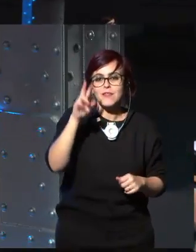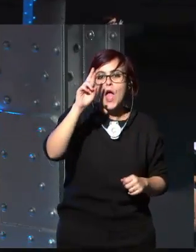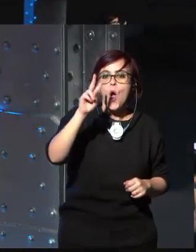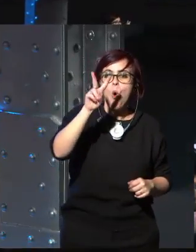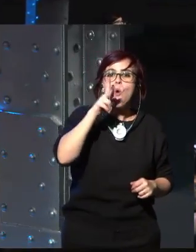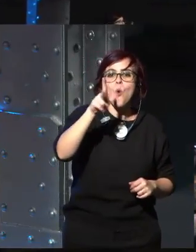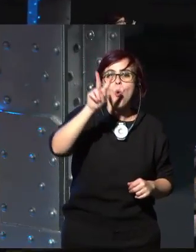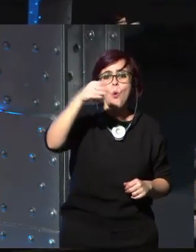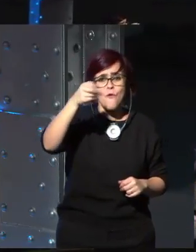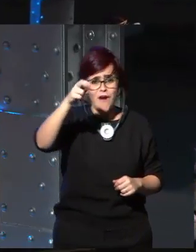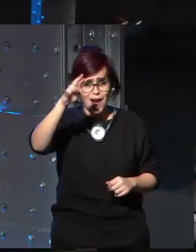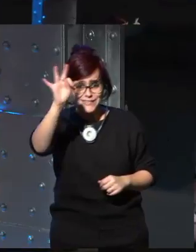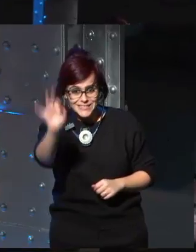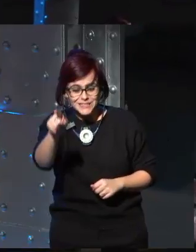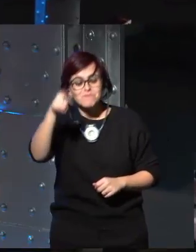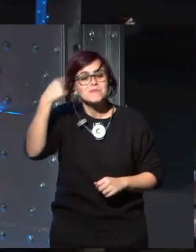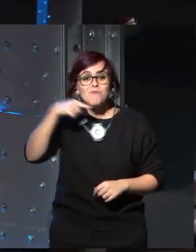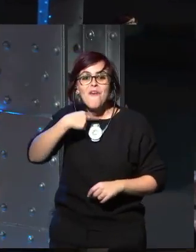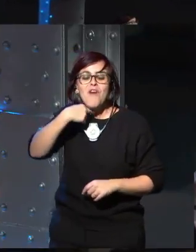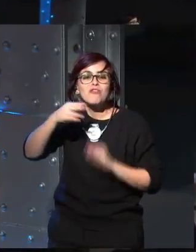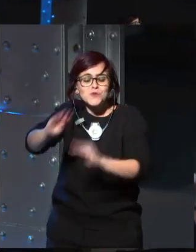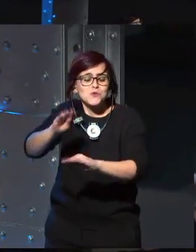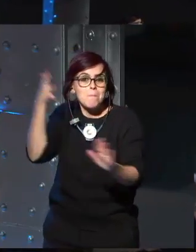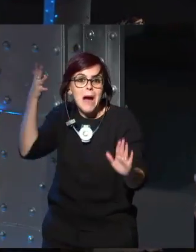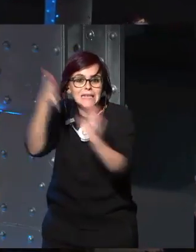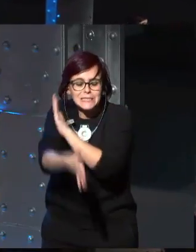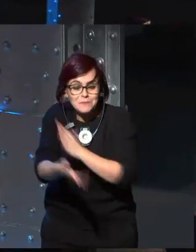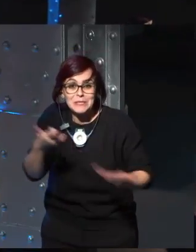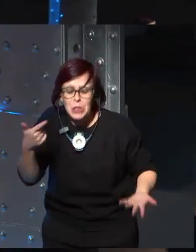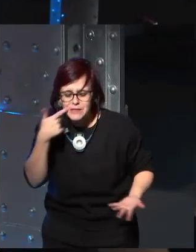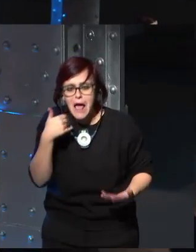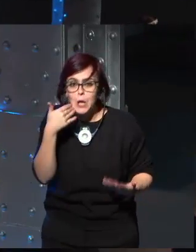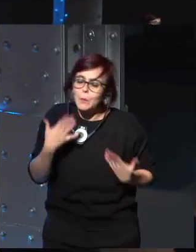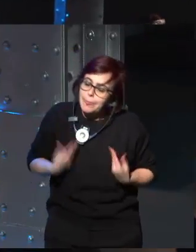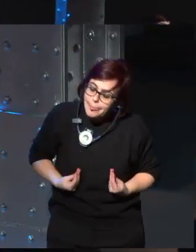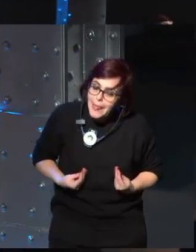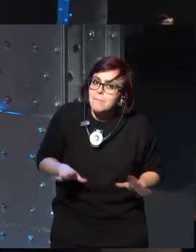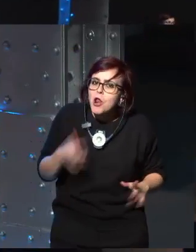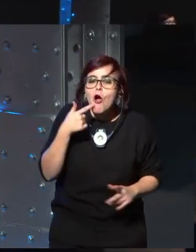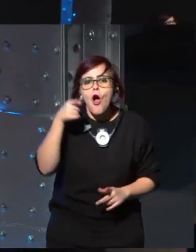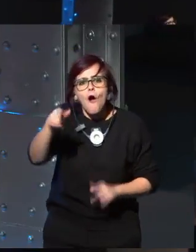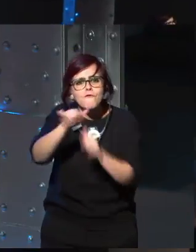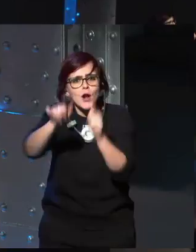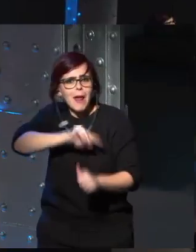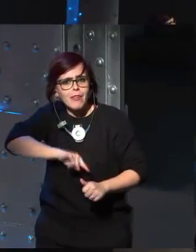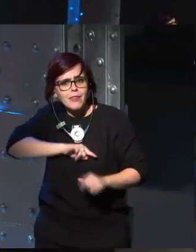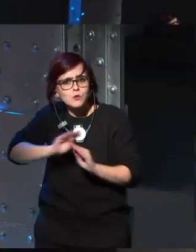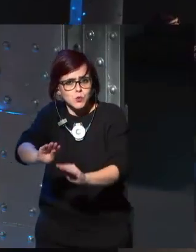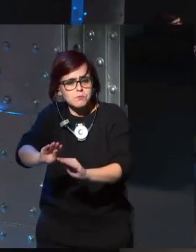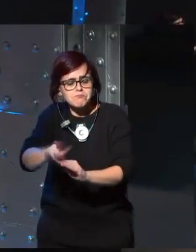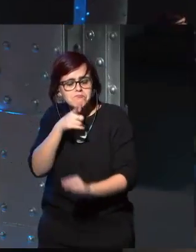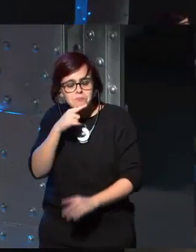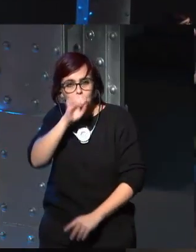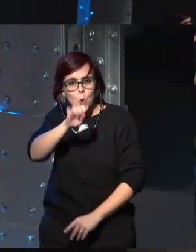thought, but I appreciate the sort of ethic behind it. Oye, permitidme, estamos viendo en la